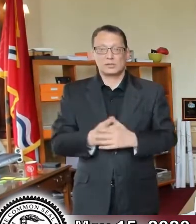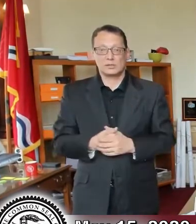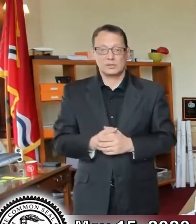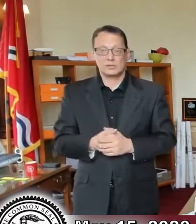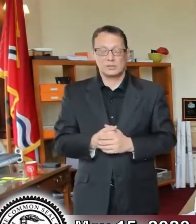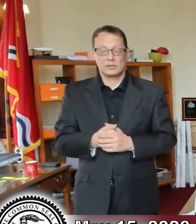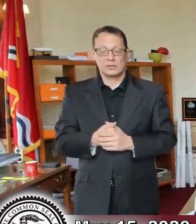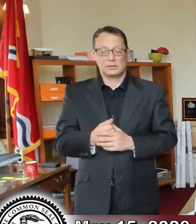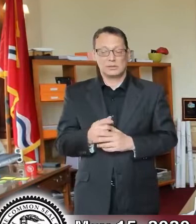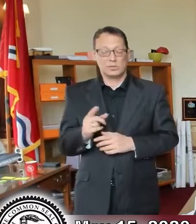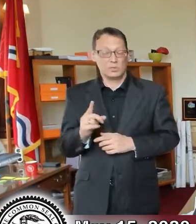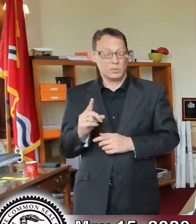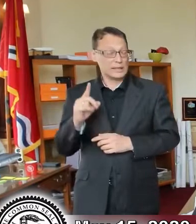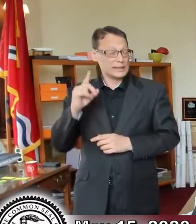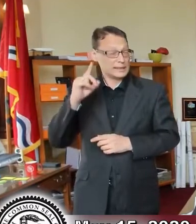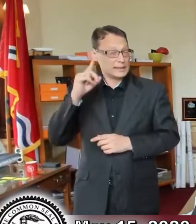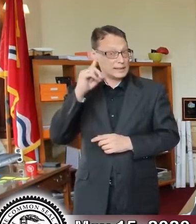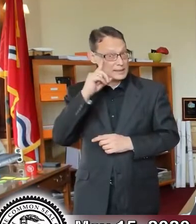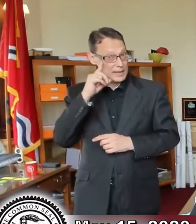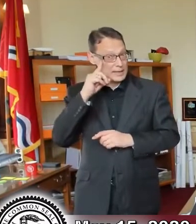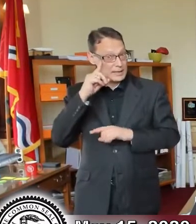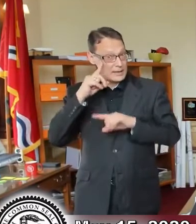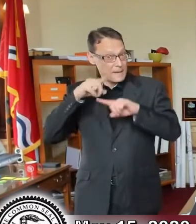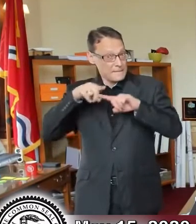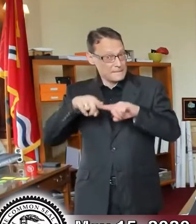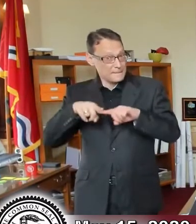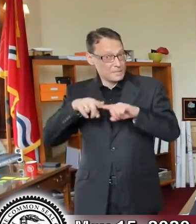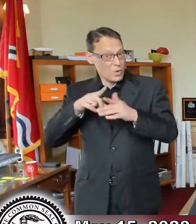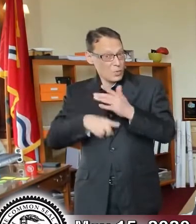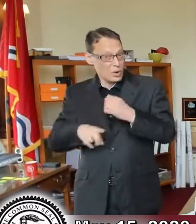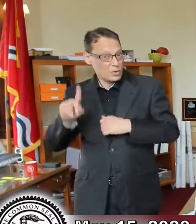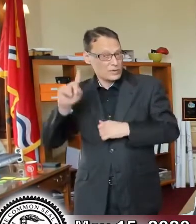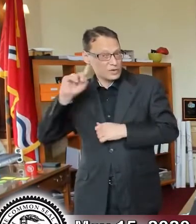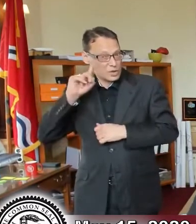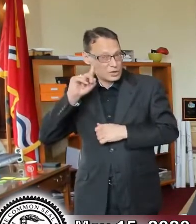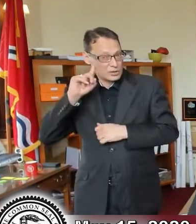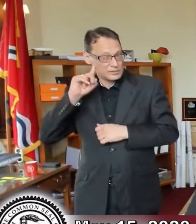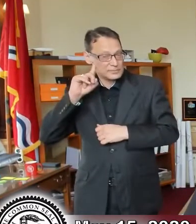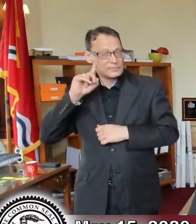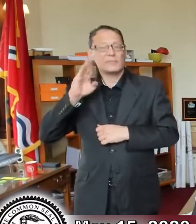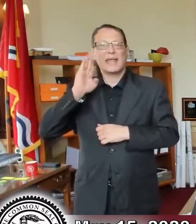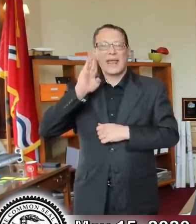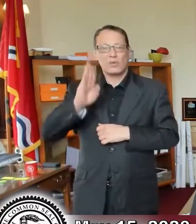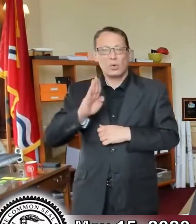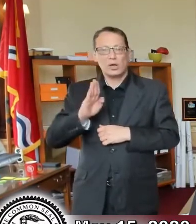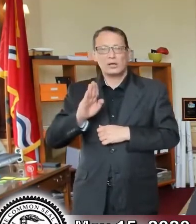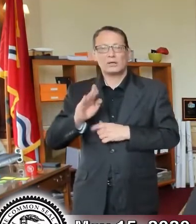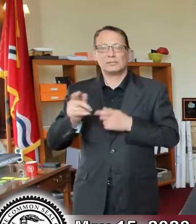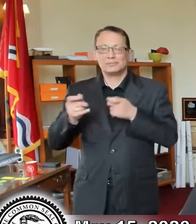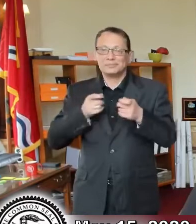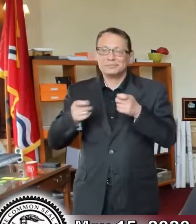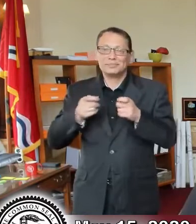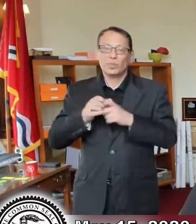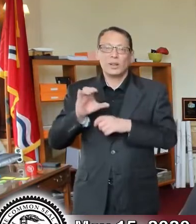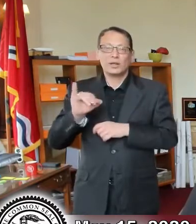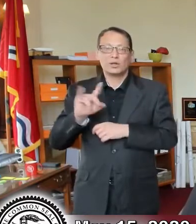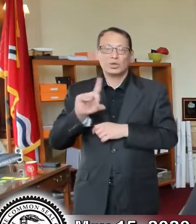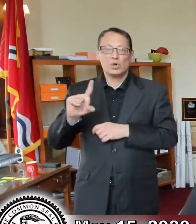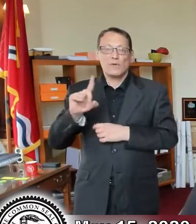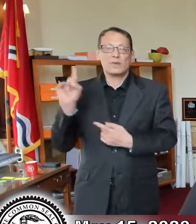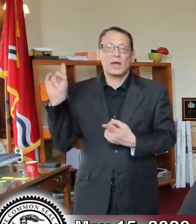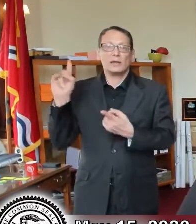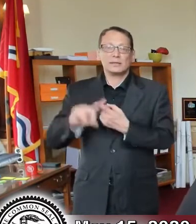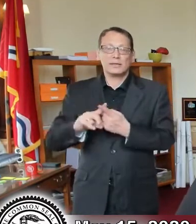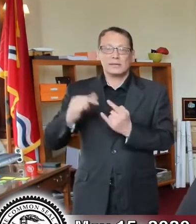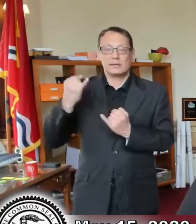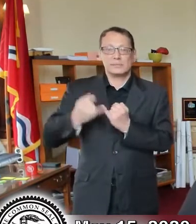we think, based on what we have heard and know, that we're going to be dealing with COVID at least until the end of this year,